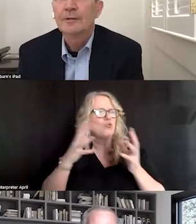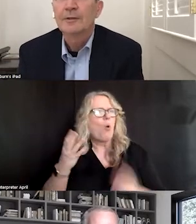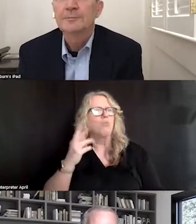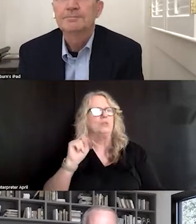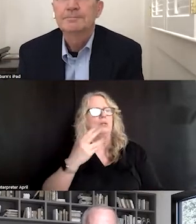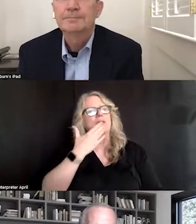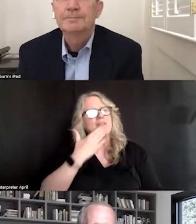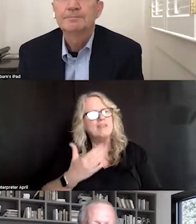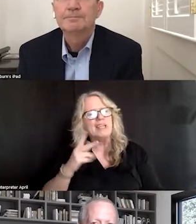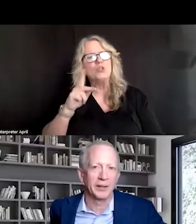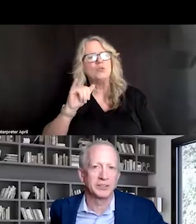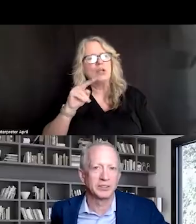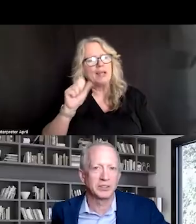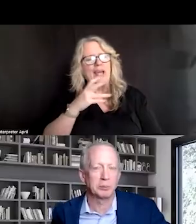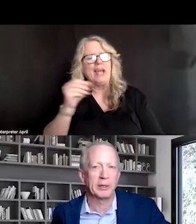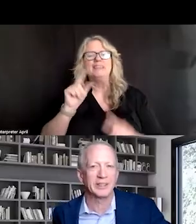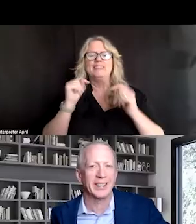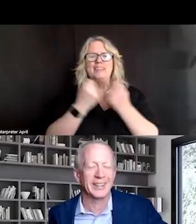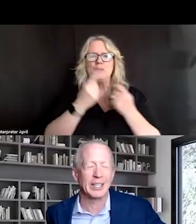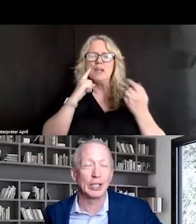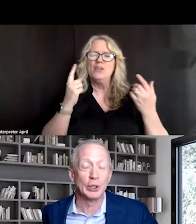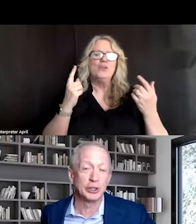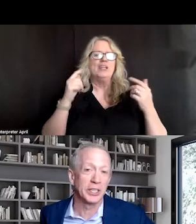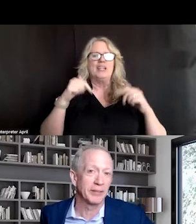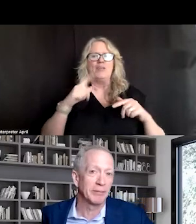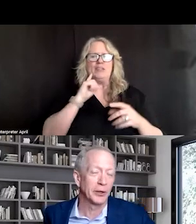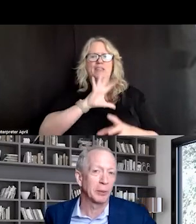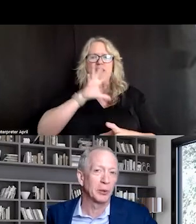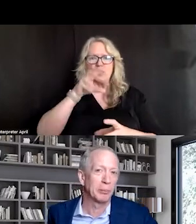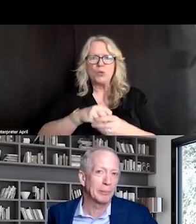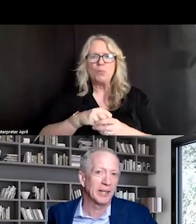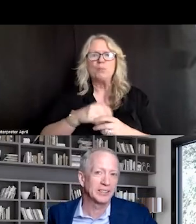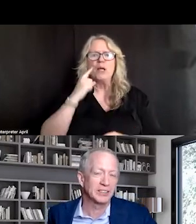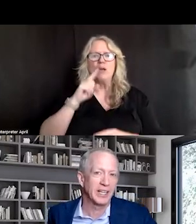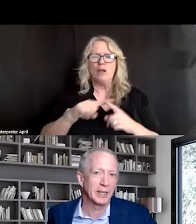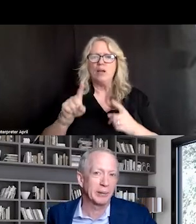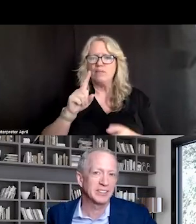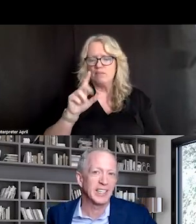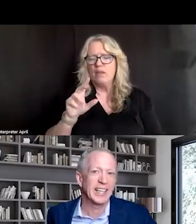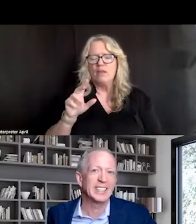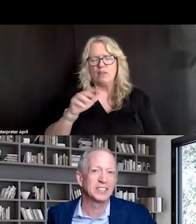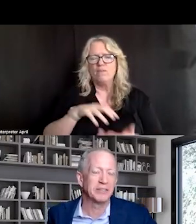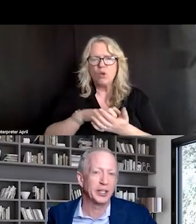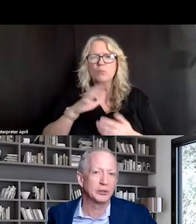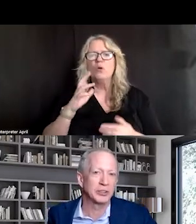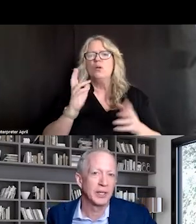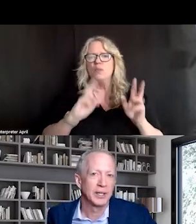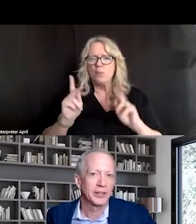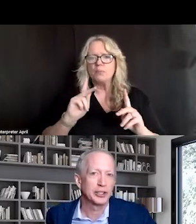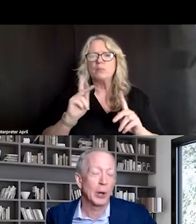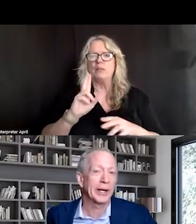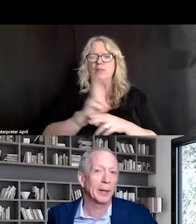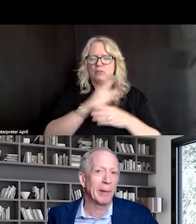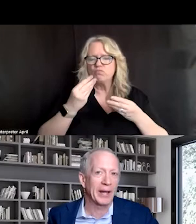you, Kana and team. This is the inclusion of the vulnerable populations database, the ease of use,